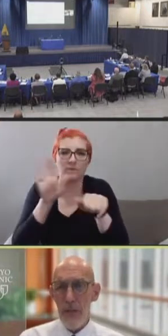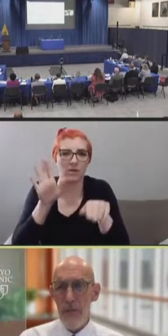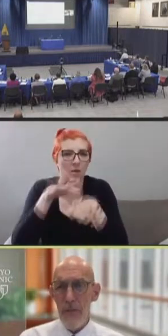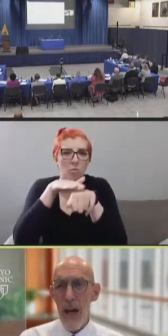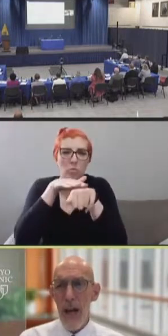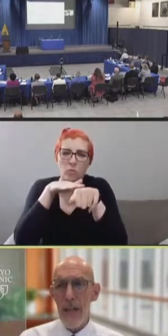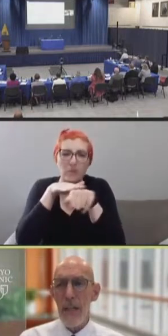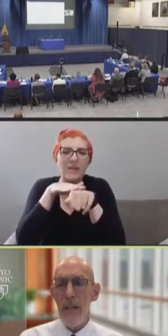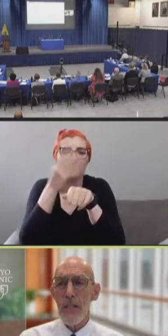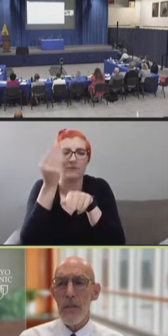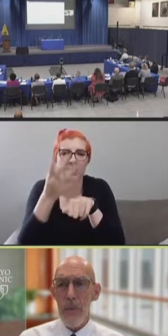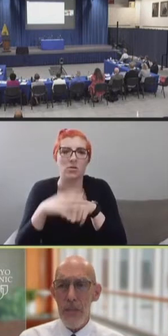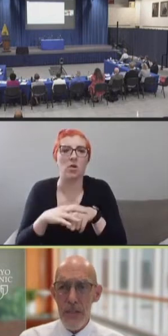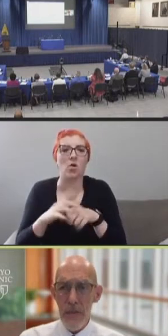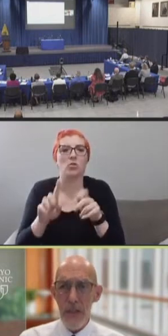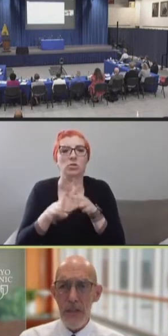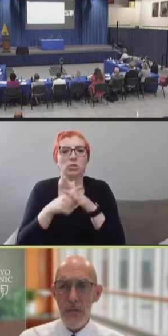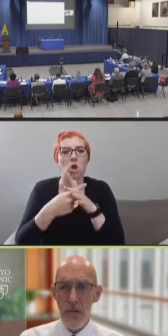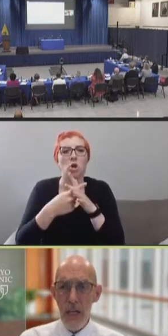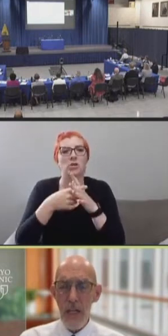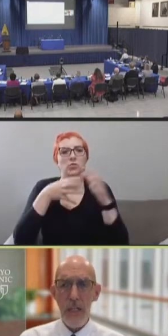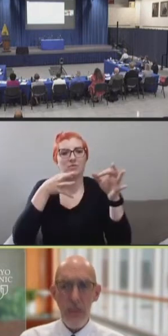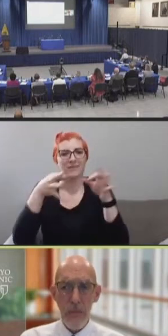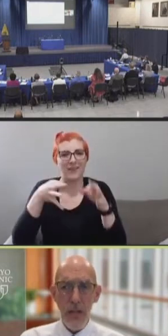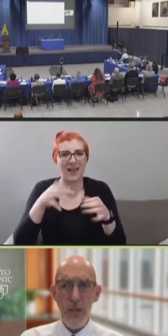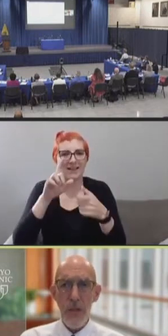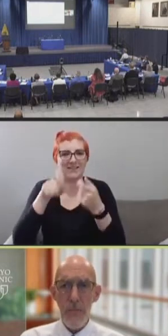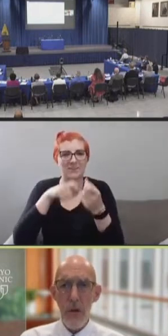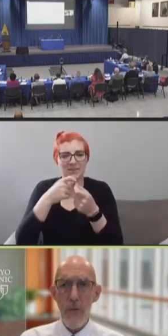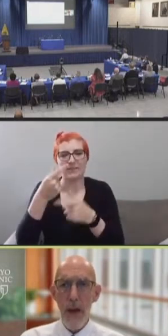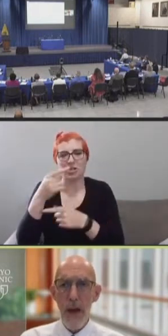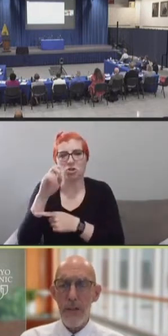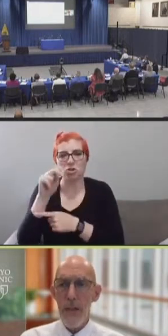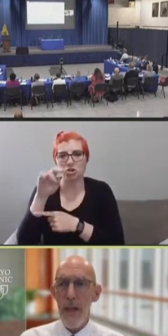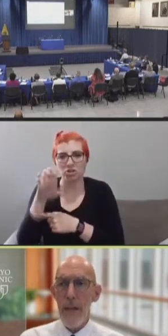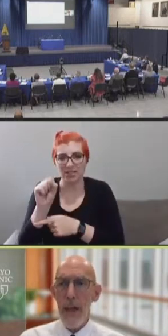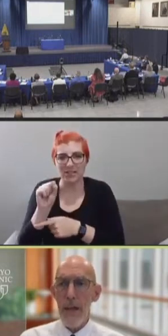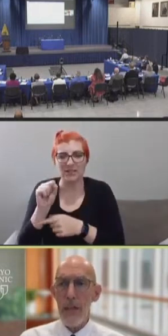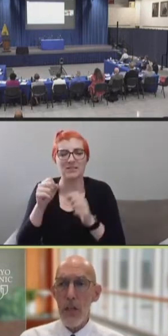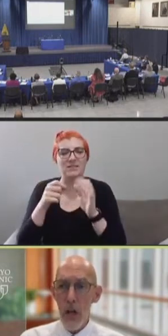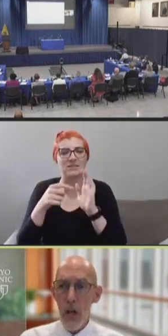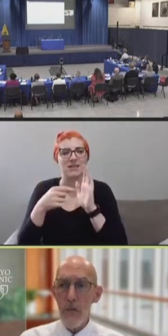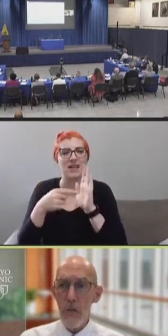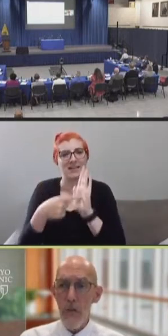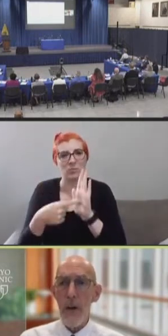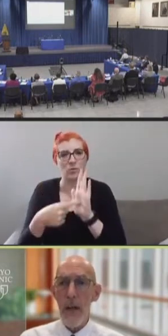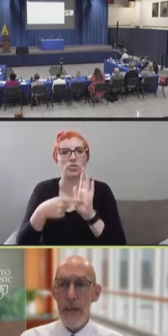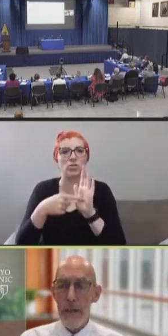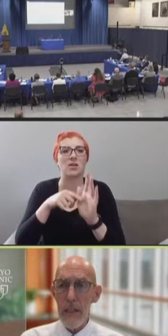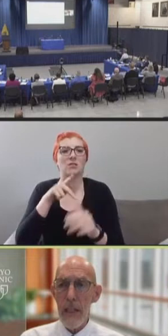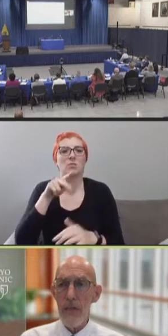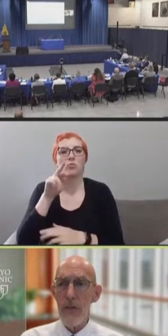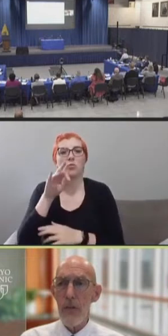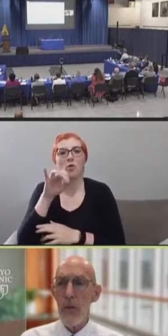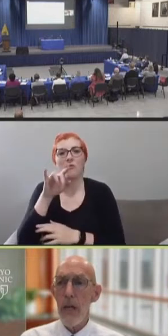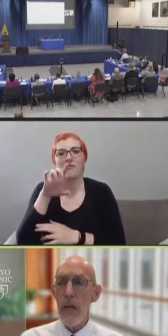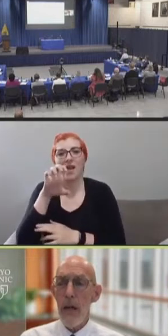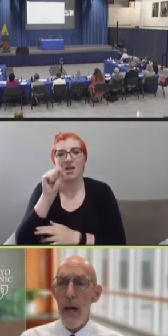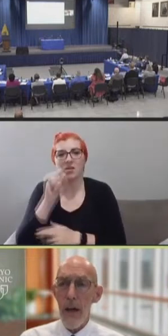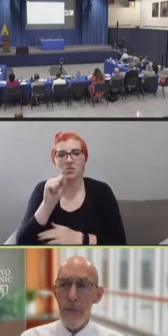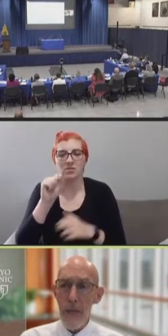to define specific gene expression profiles that code for and lead